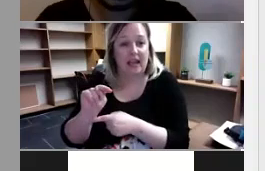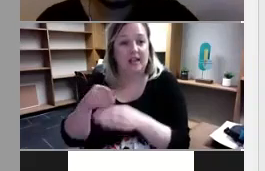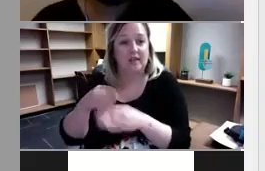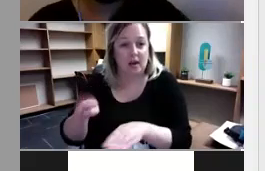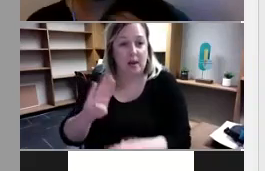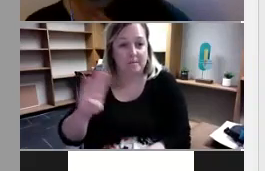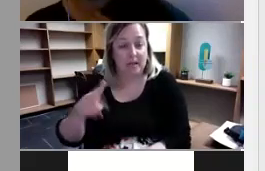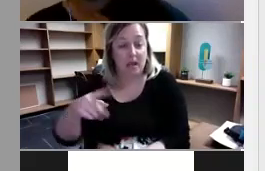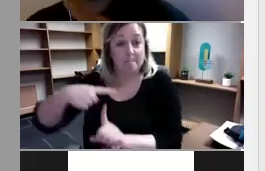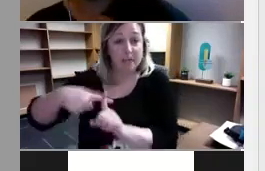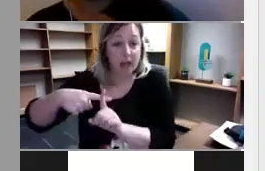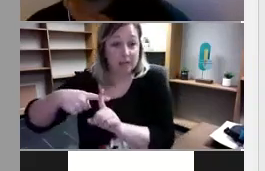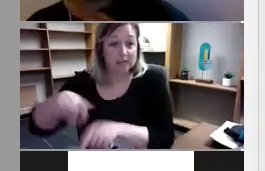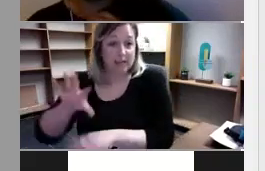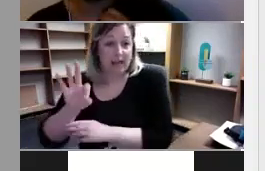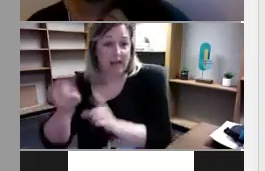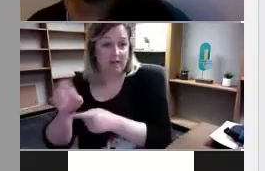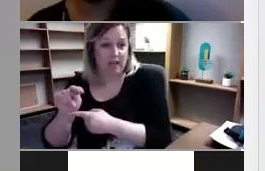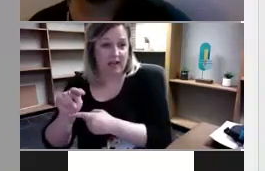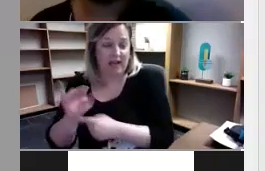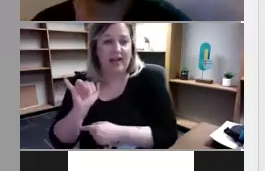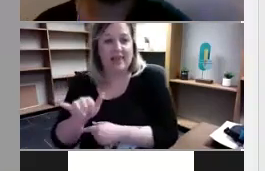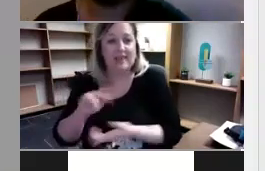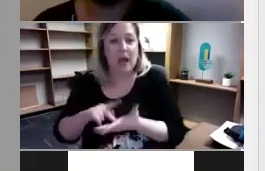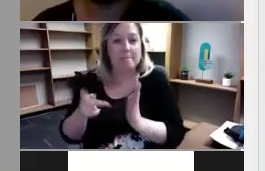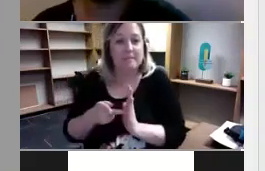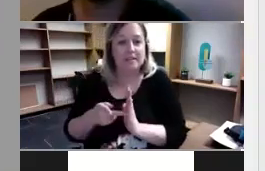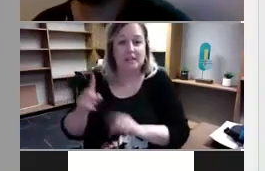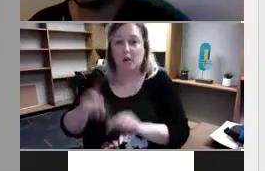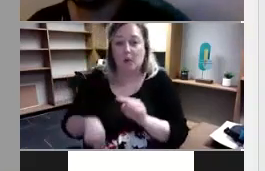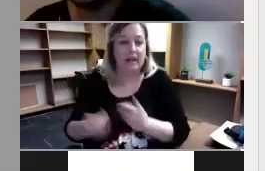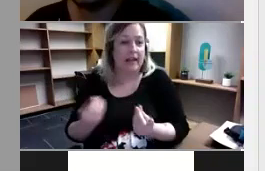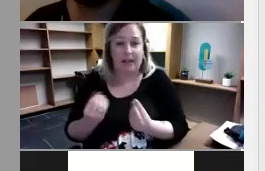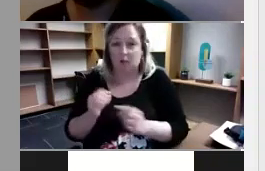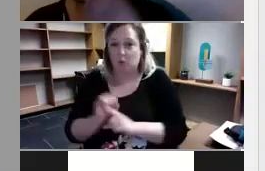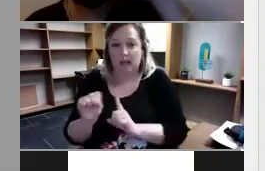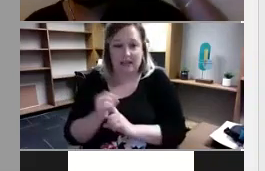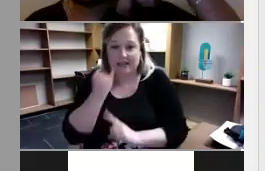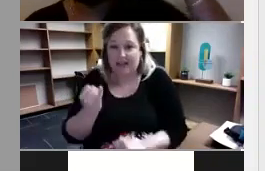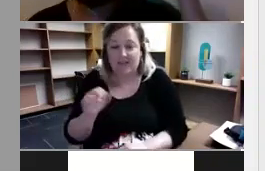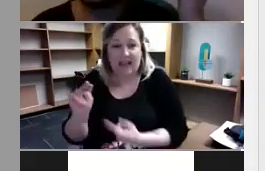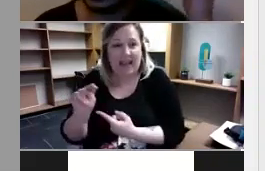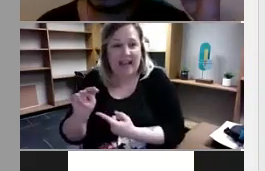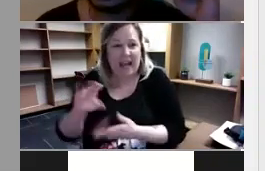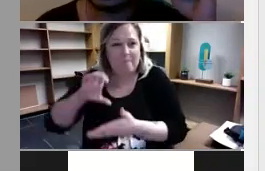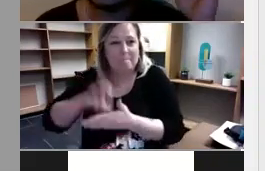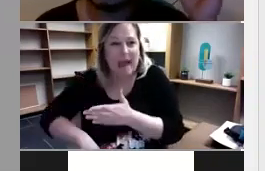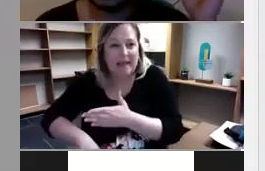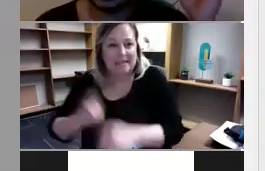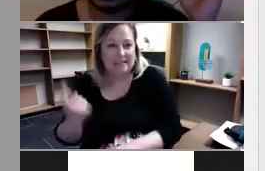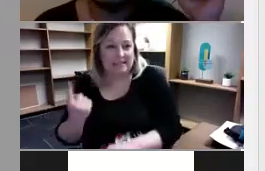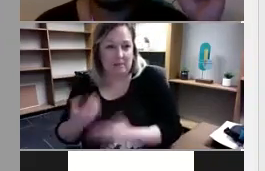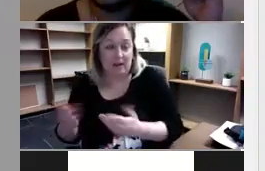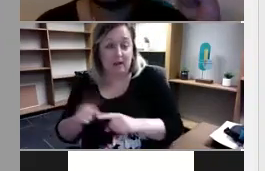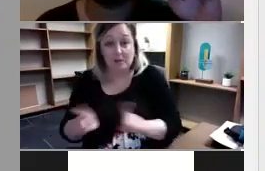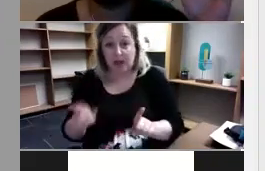of n. And that implicitly meant that we cannot do any cases where we have n minus something. But if we change those variables into